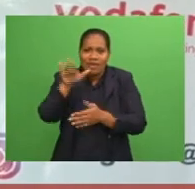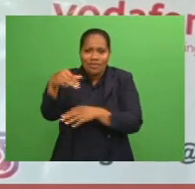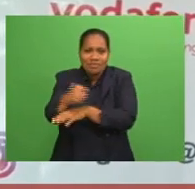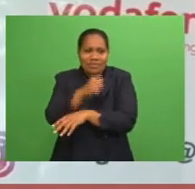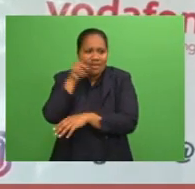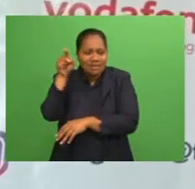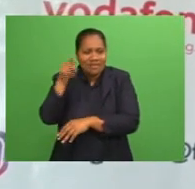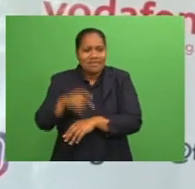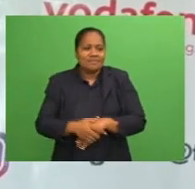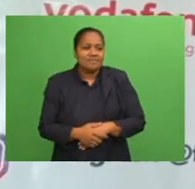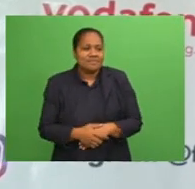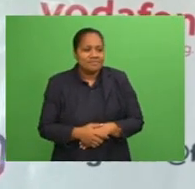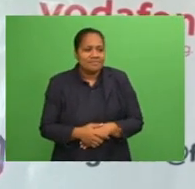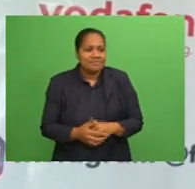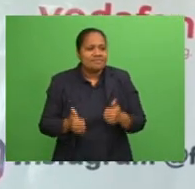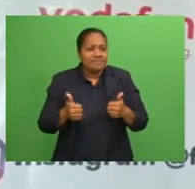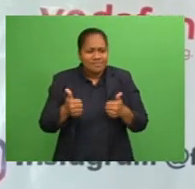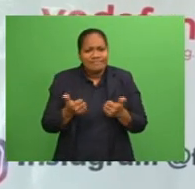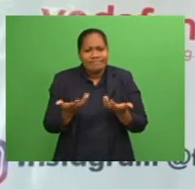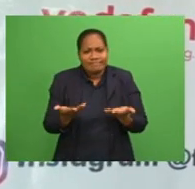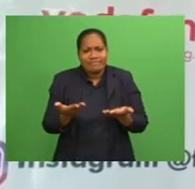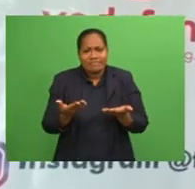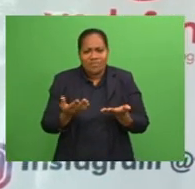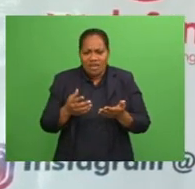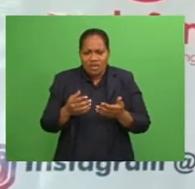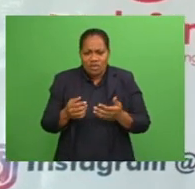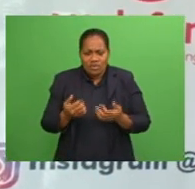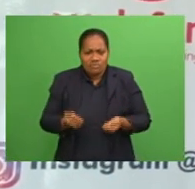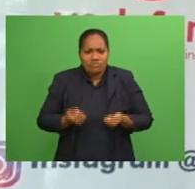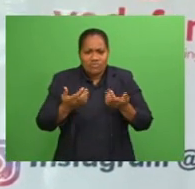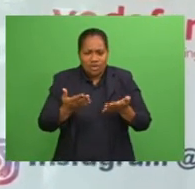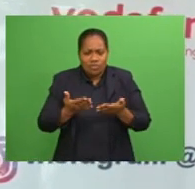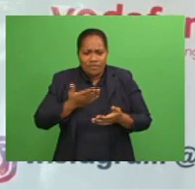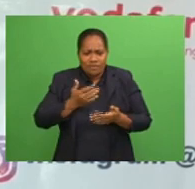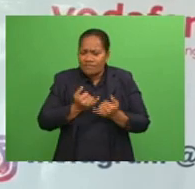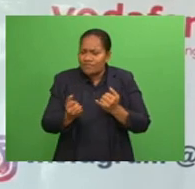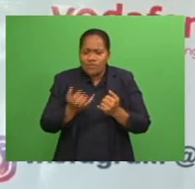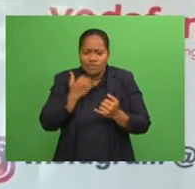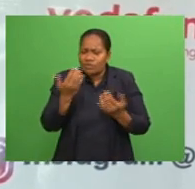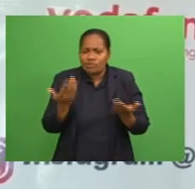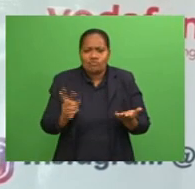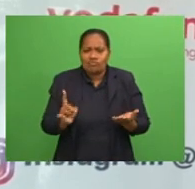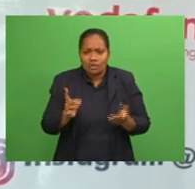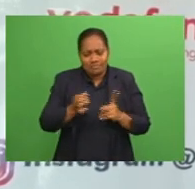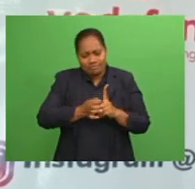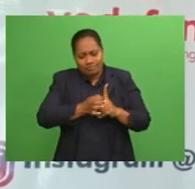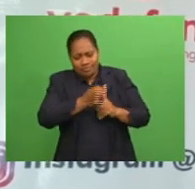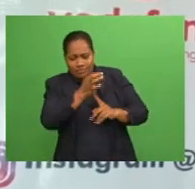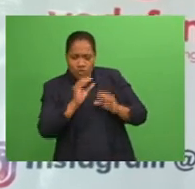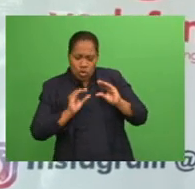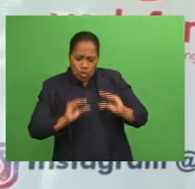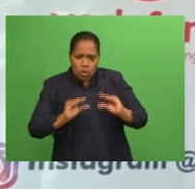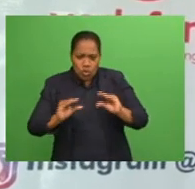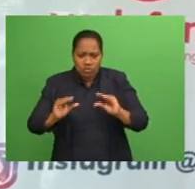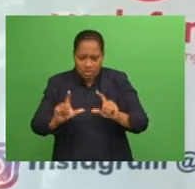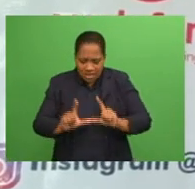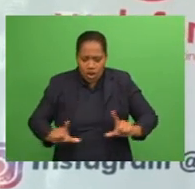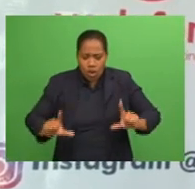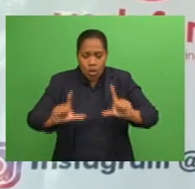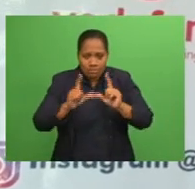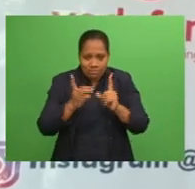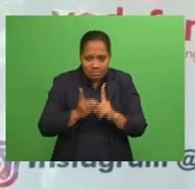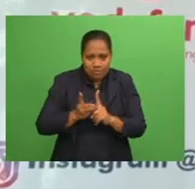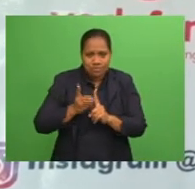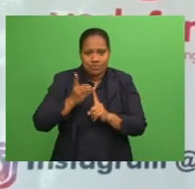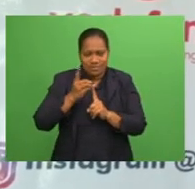provides the environment for players to progress. We are very much improving on our coaching and local development. And I